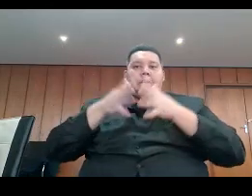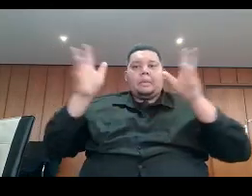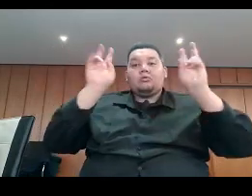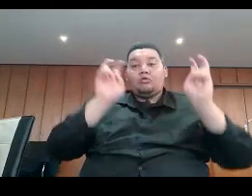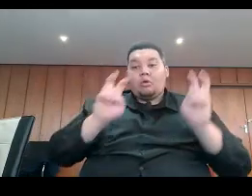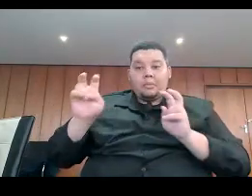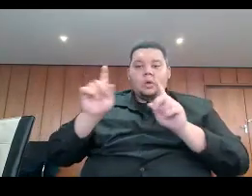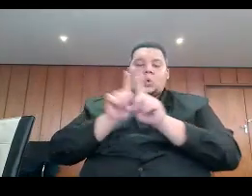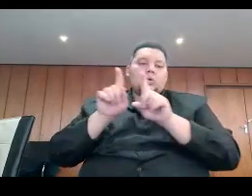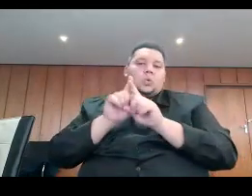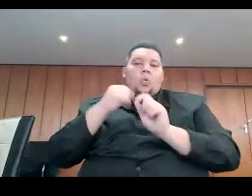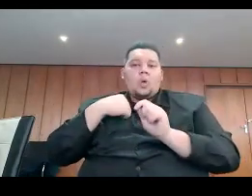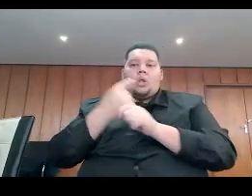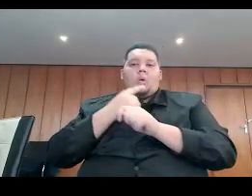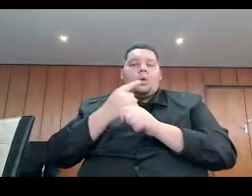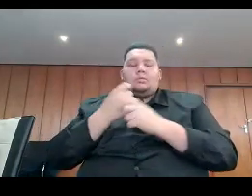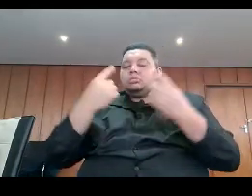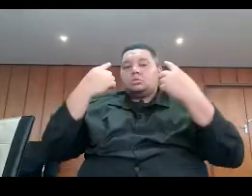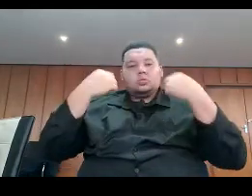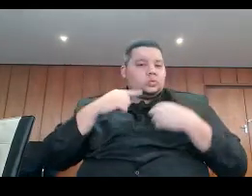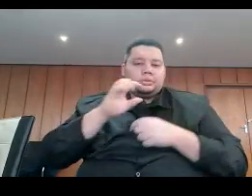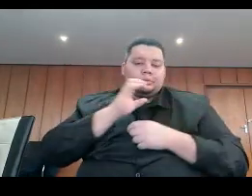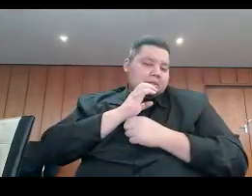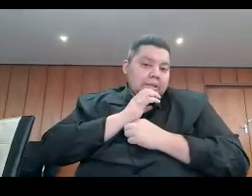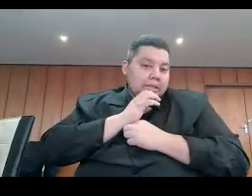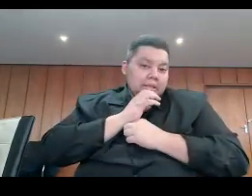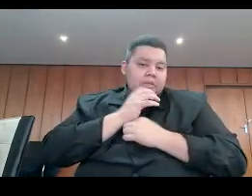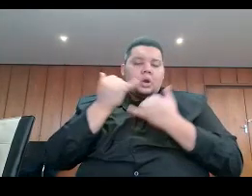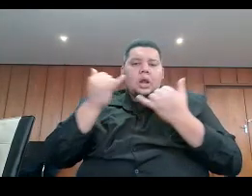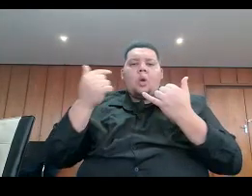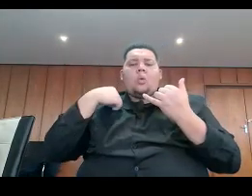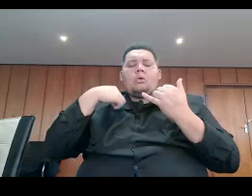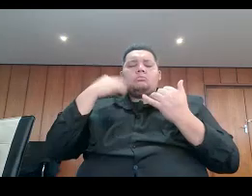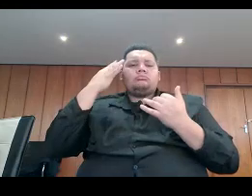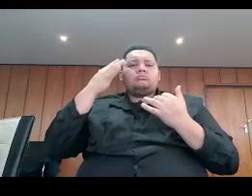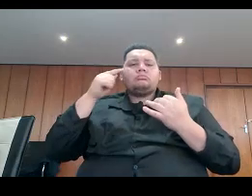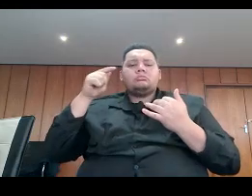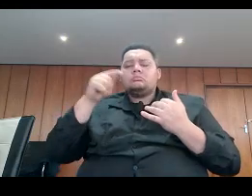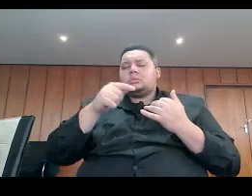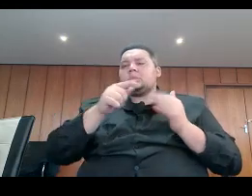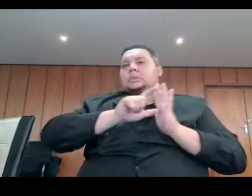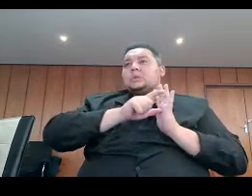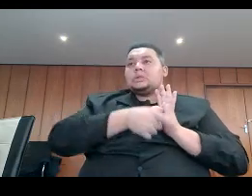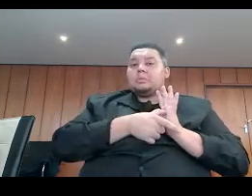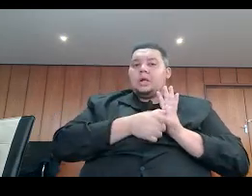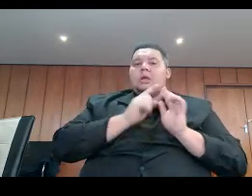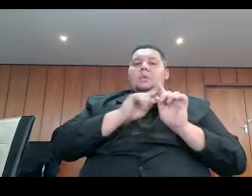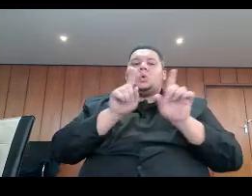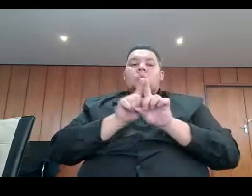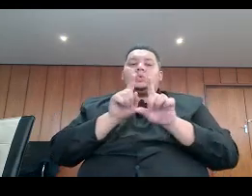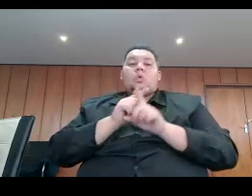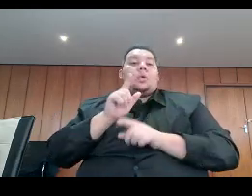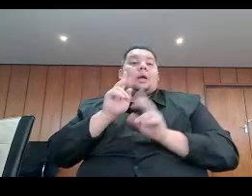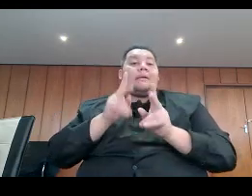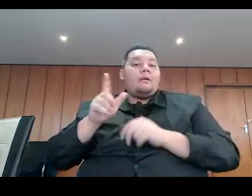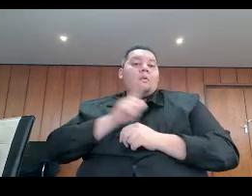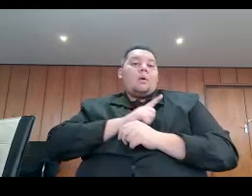and often misunderstood. And so when we think about disabilities, and again, why we should